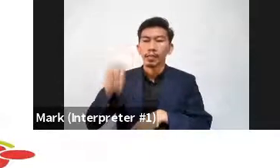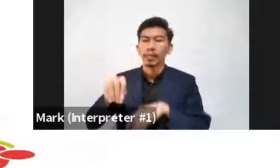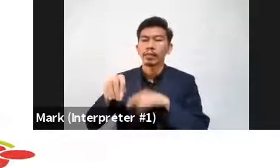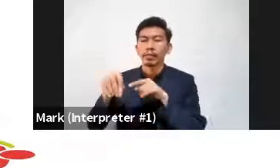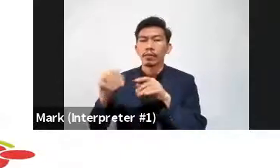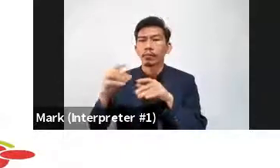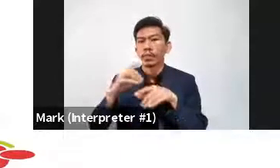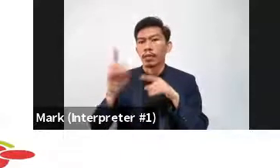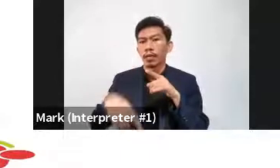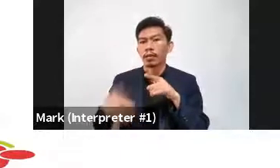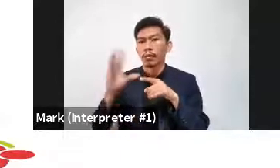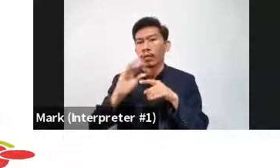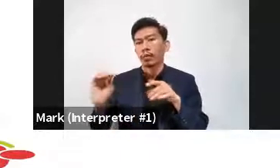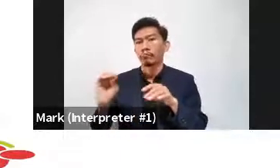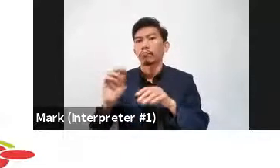non-discrimination.